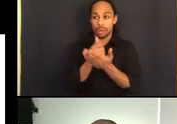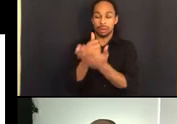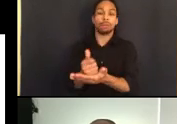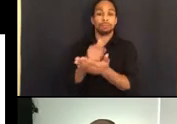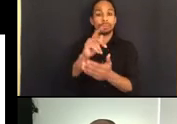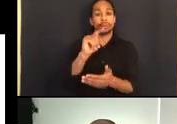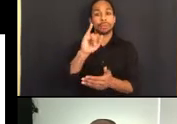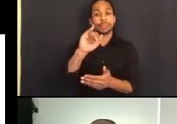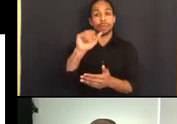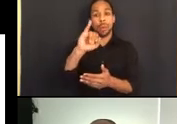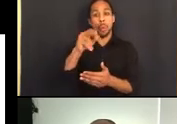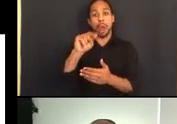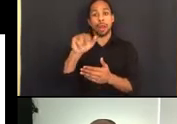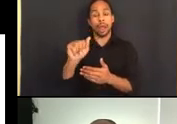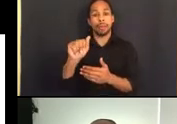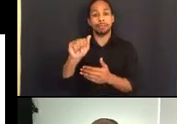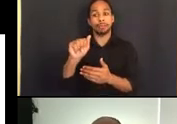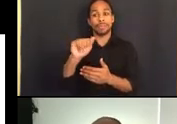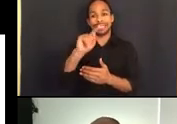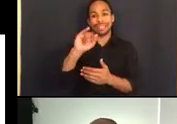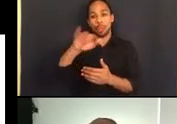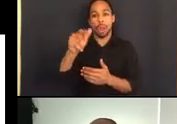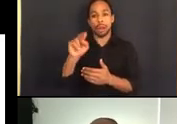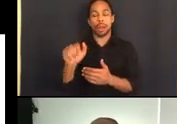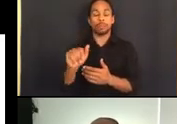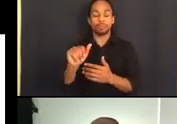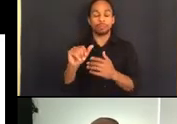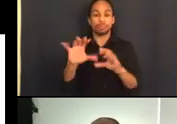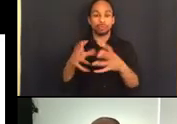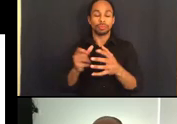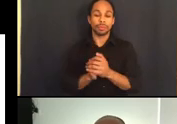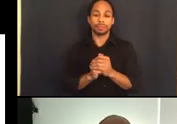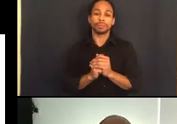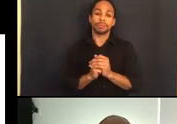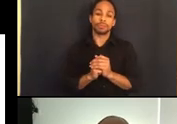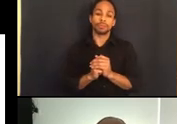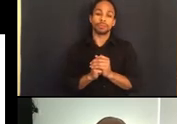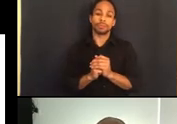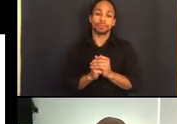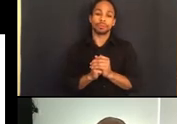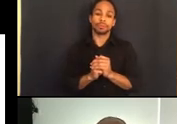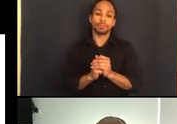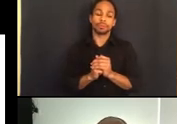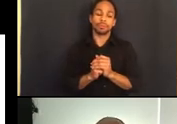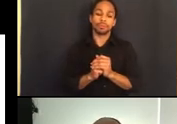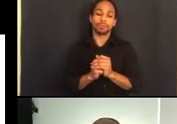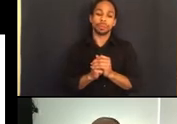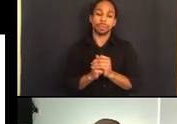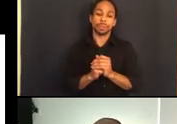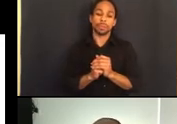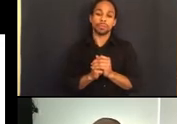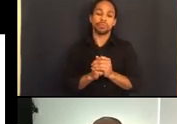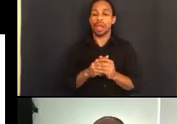community. This has become even more critical as many of the service providers and charity groups has severely restricted